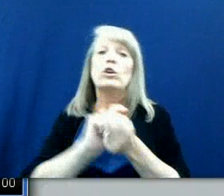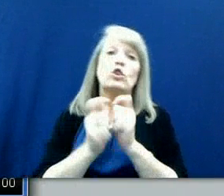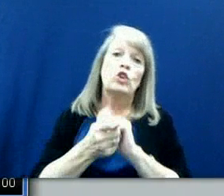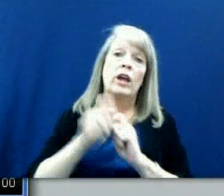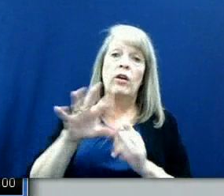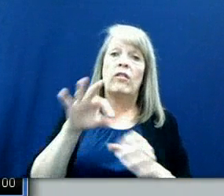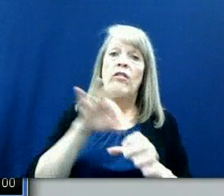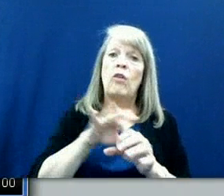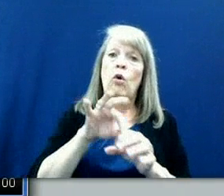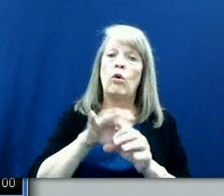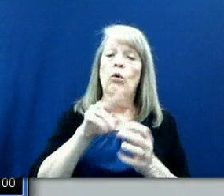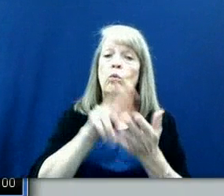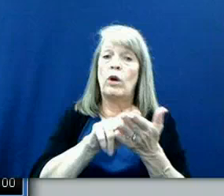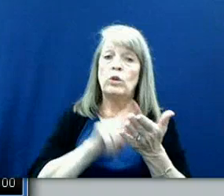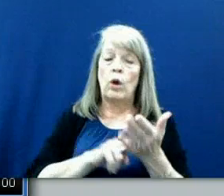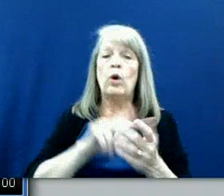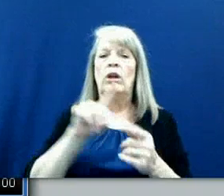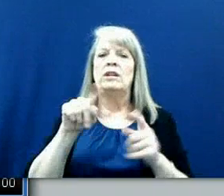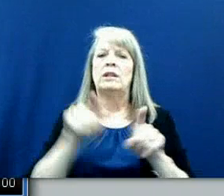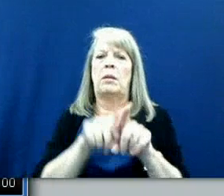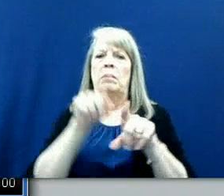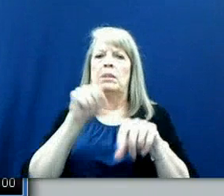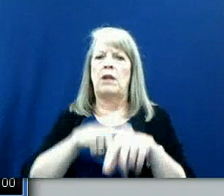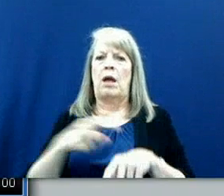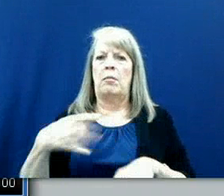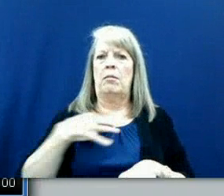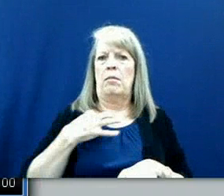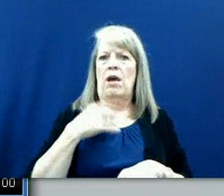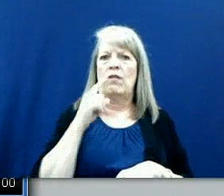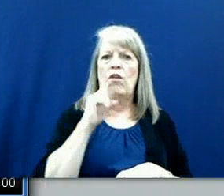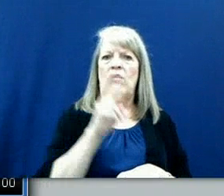VR services.